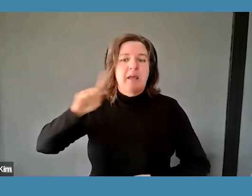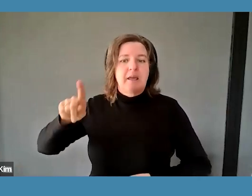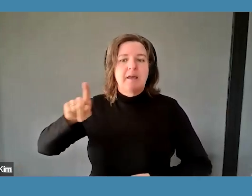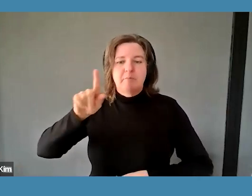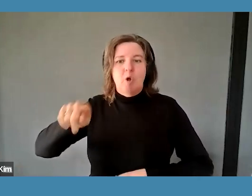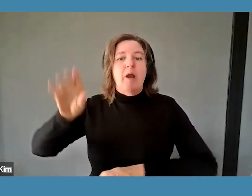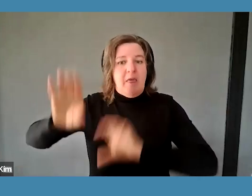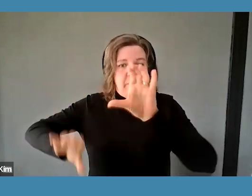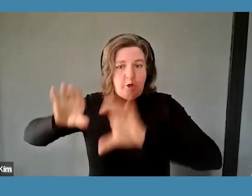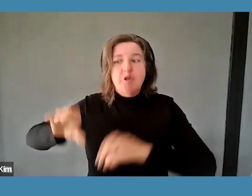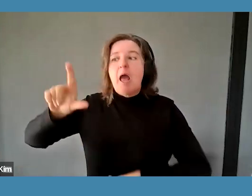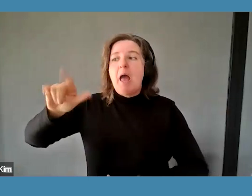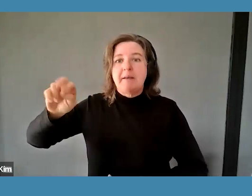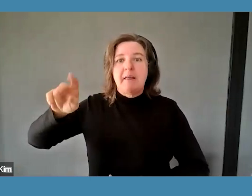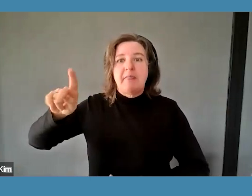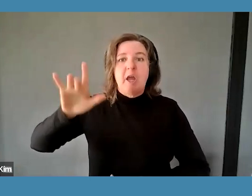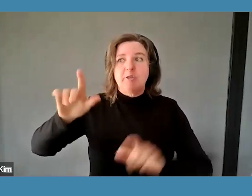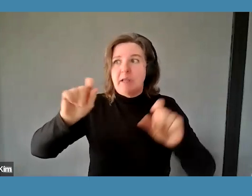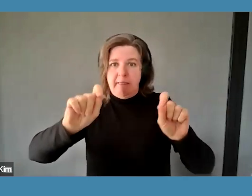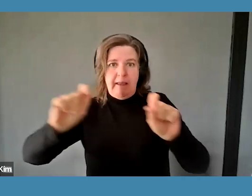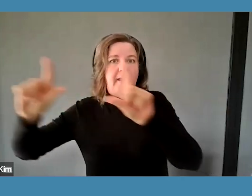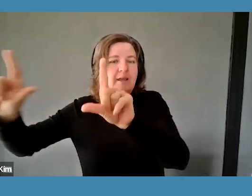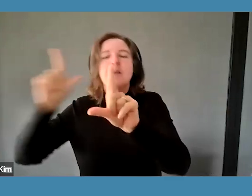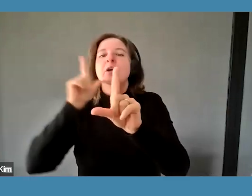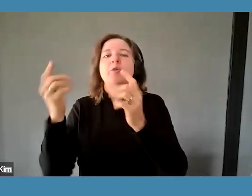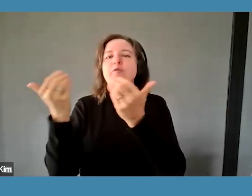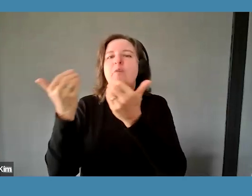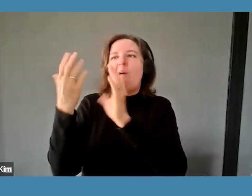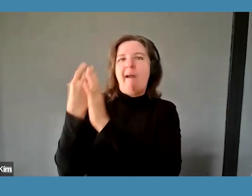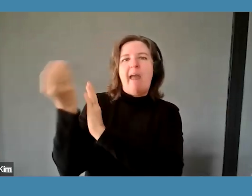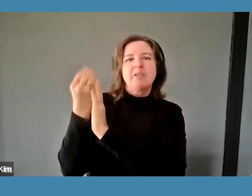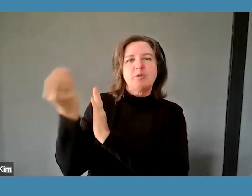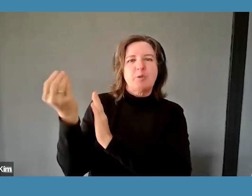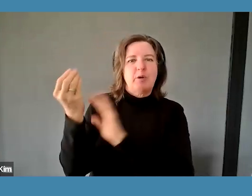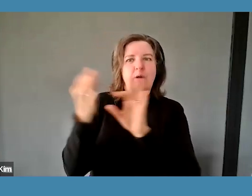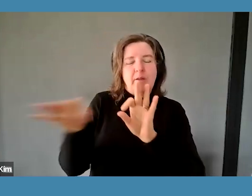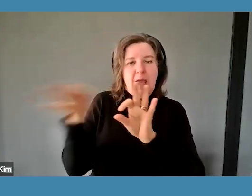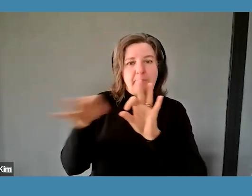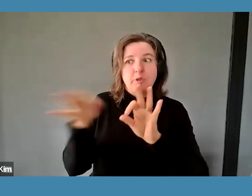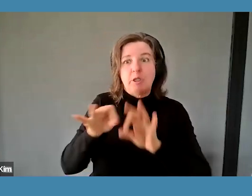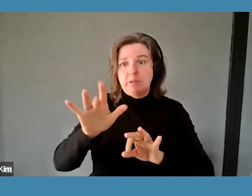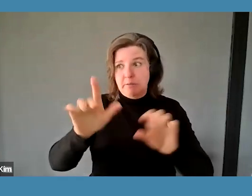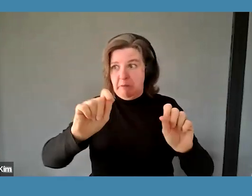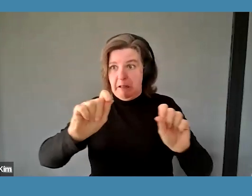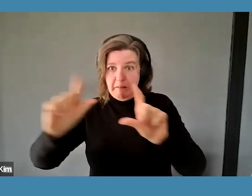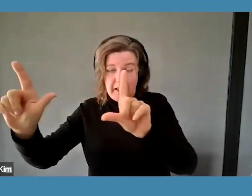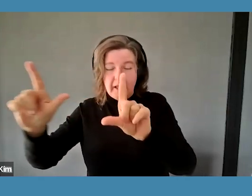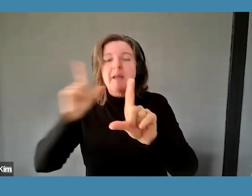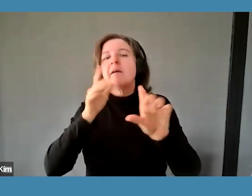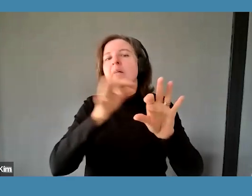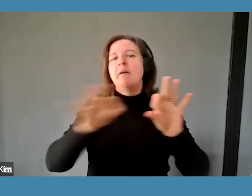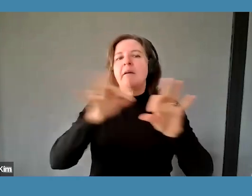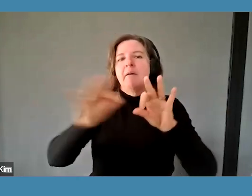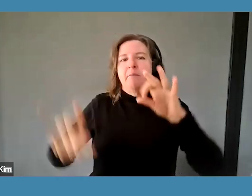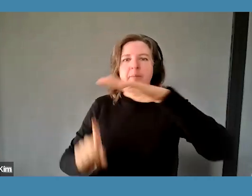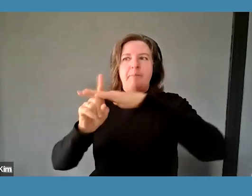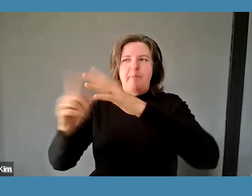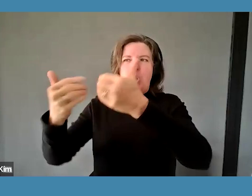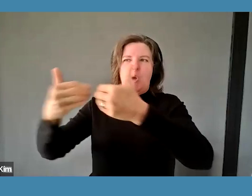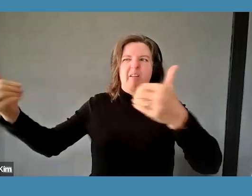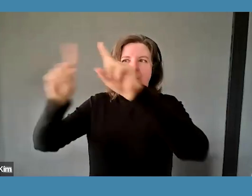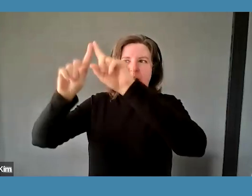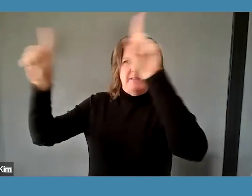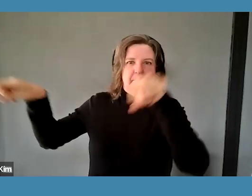on that link and have your captions appear in a separate window on your computer. We also have two American Sign